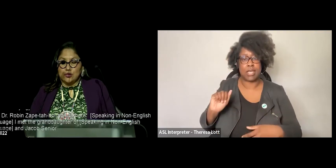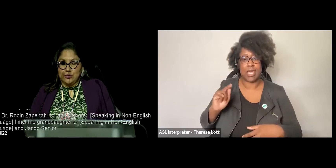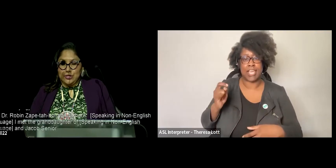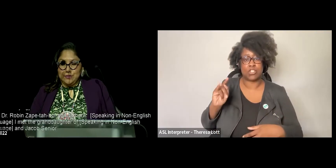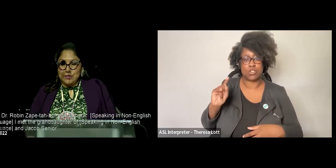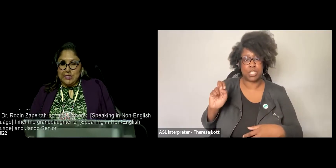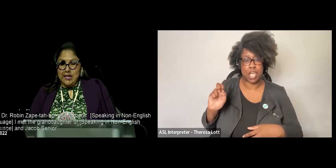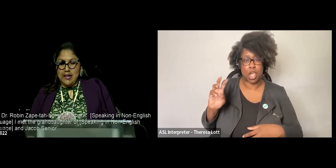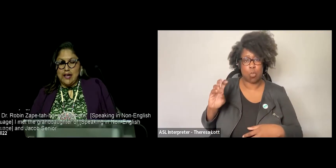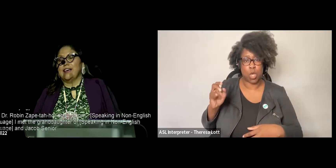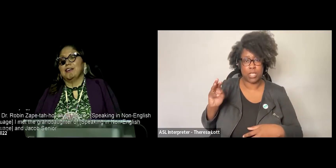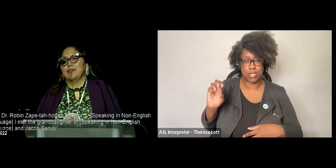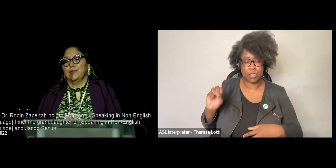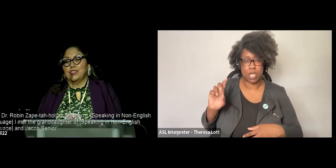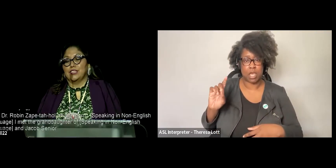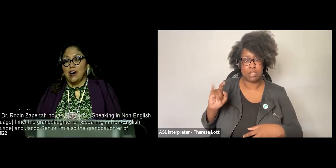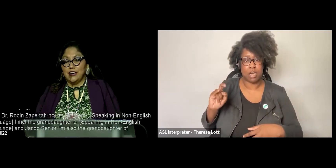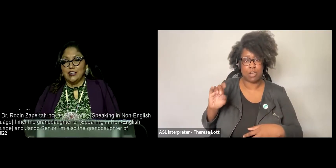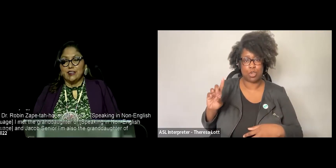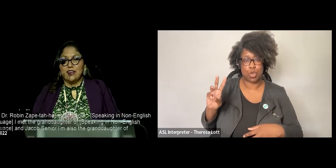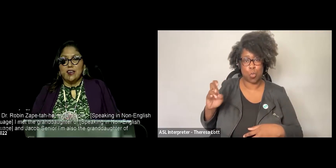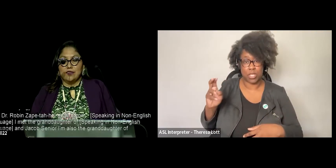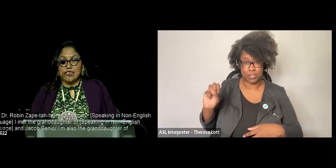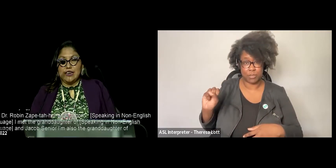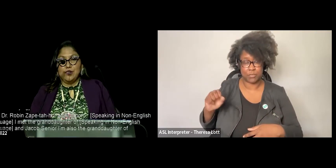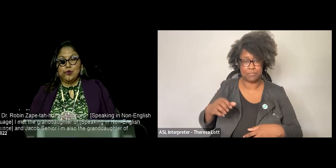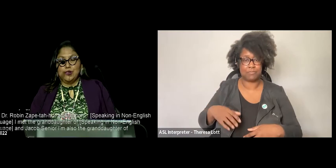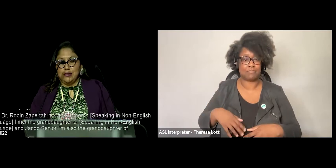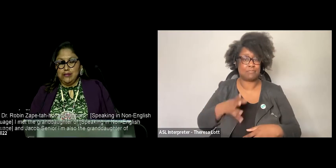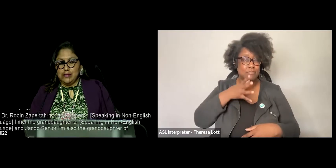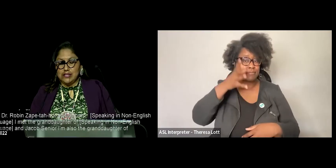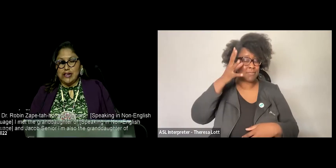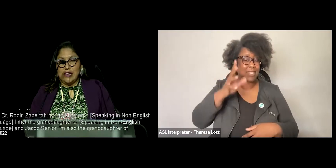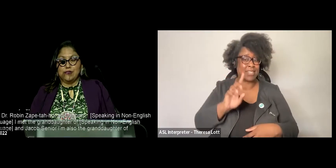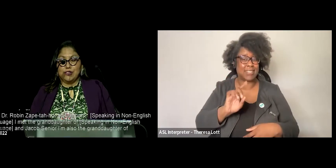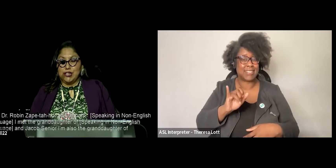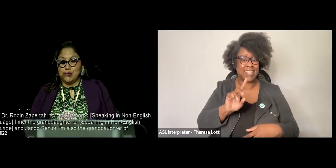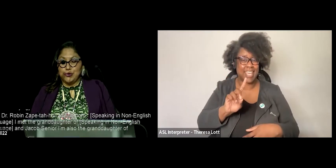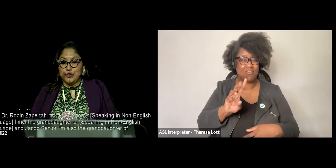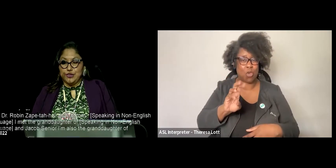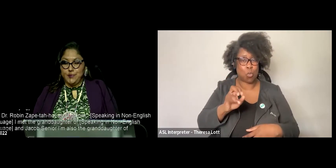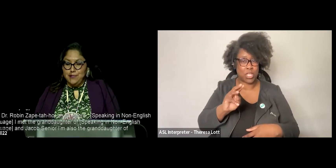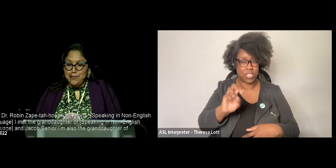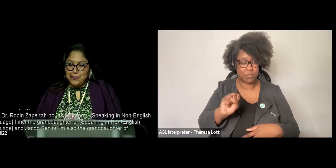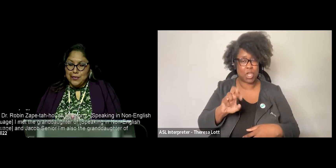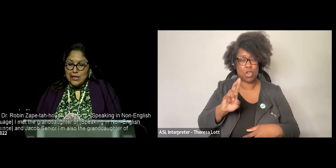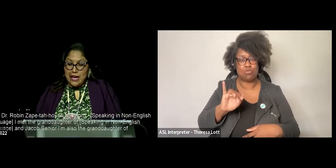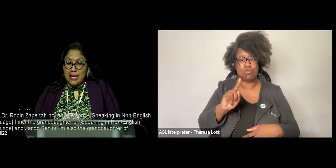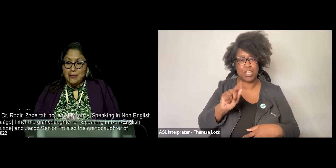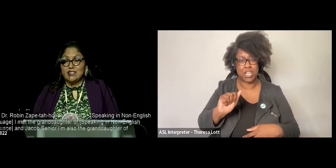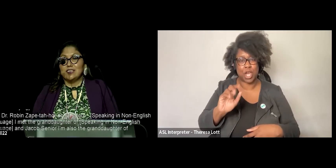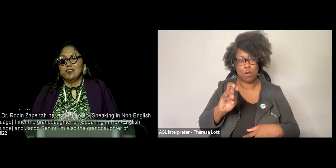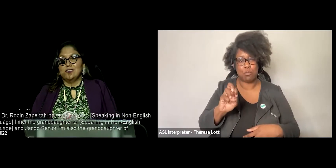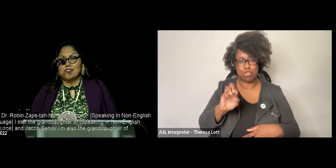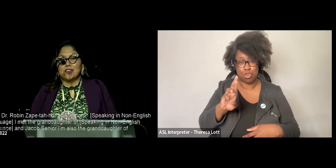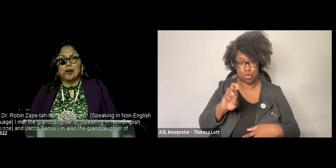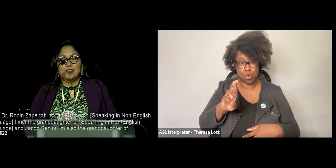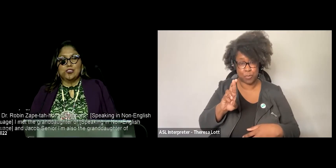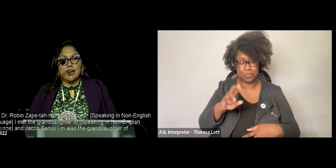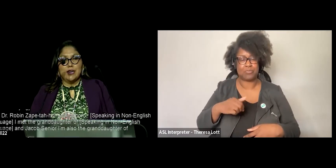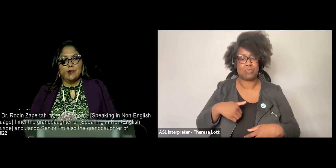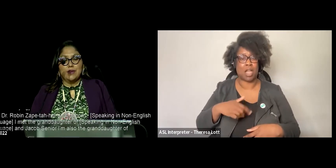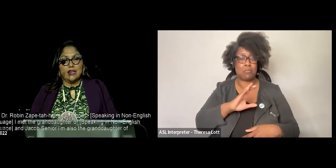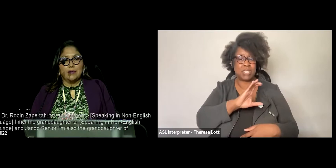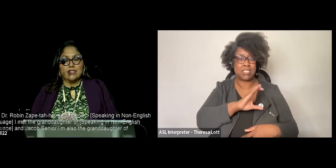and Donald Williams. I am the daughter of David Williams and Rita Brewer. I am a citizen of the